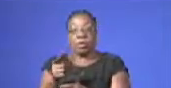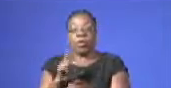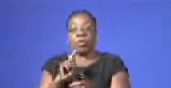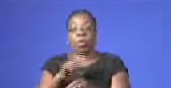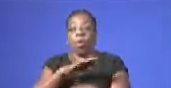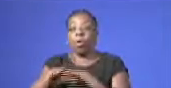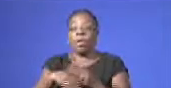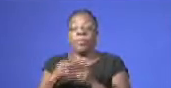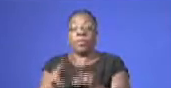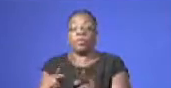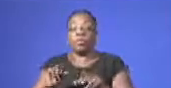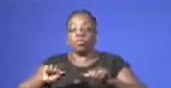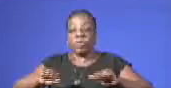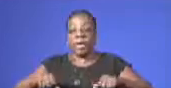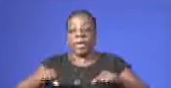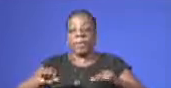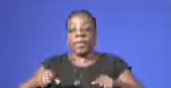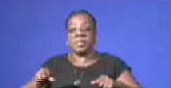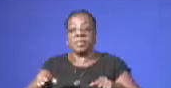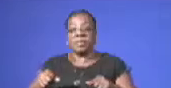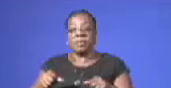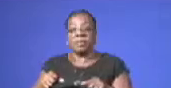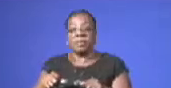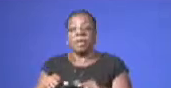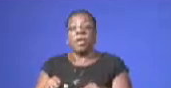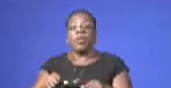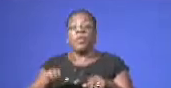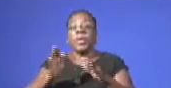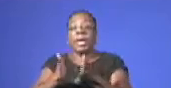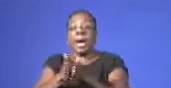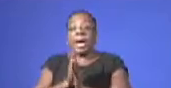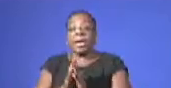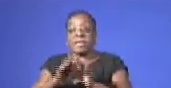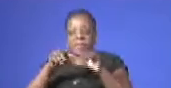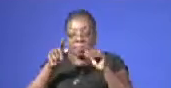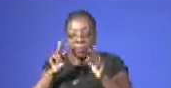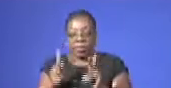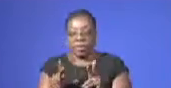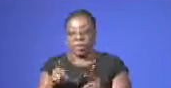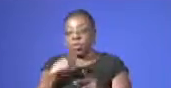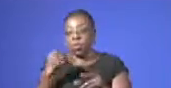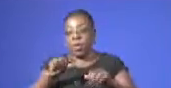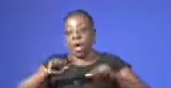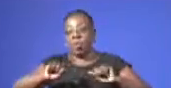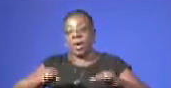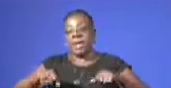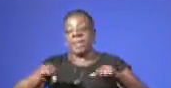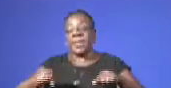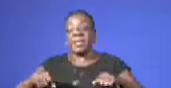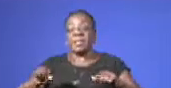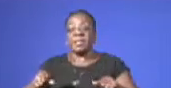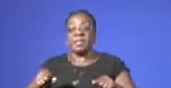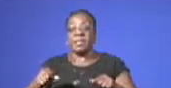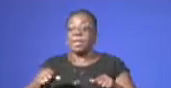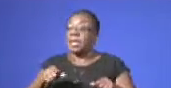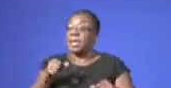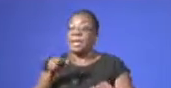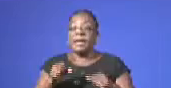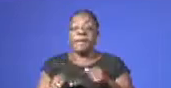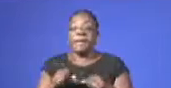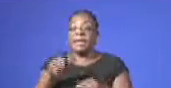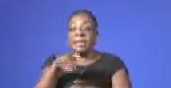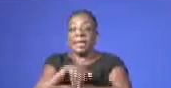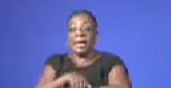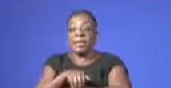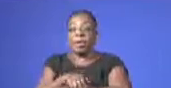cyclists. I also want to advise persons traversing the road on cyclists, whether it be in the night or in the day,